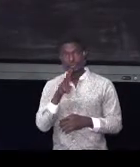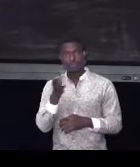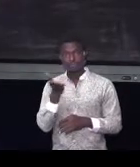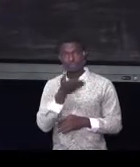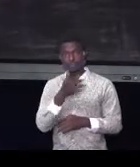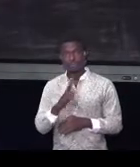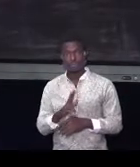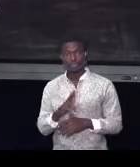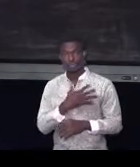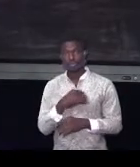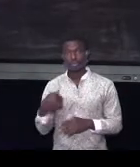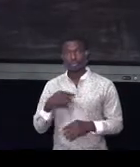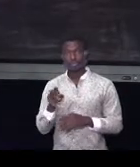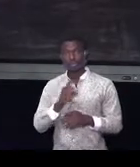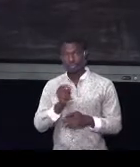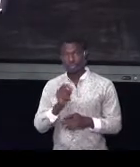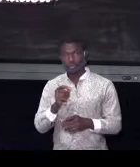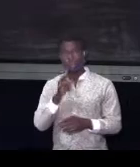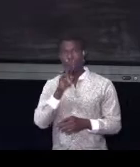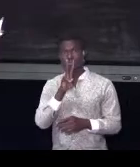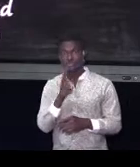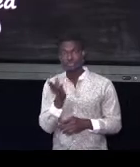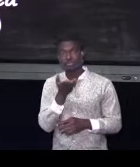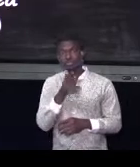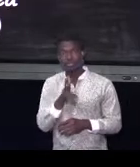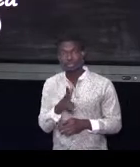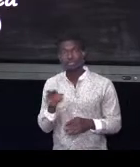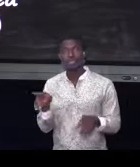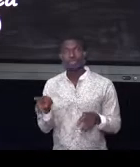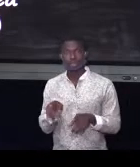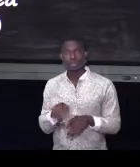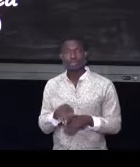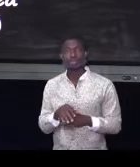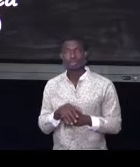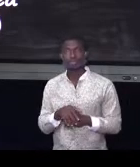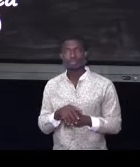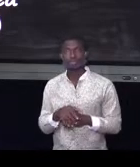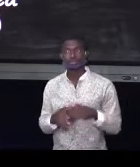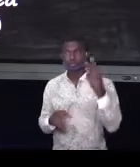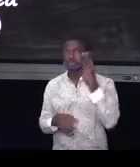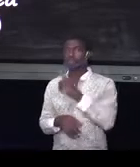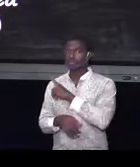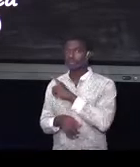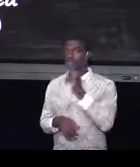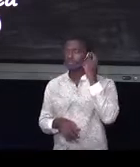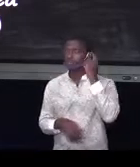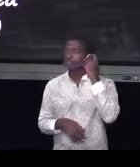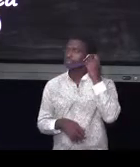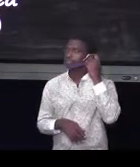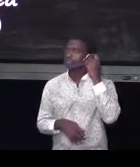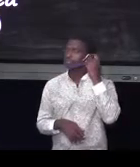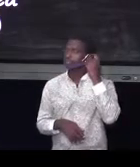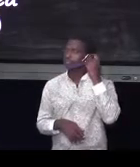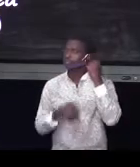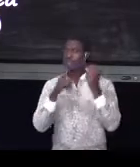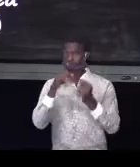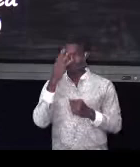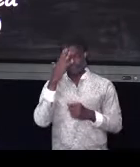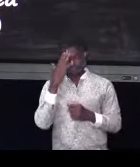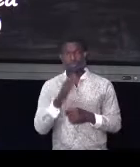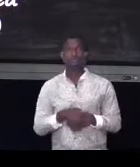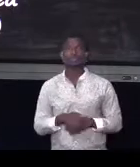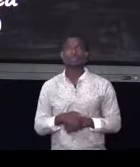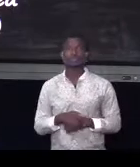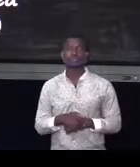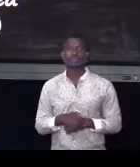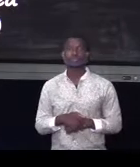apples. 2/3. And we'll write these 2/3 as 2/3, like this, or like this. You're familiar with